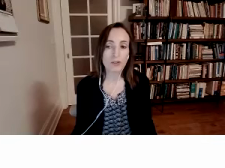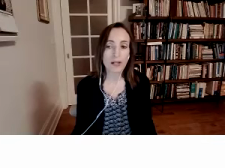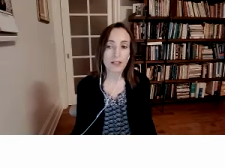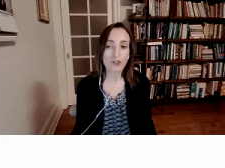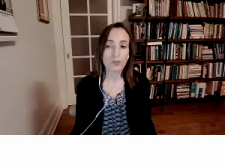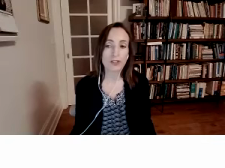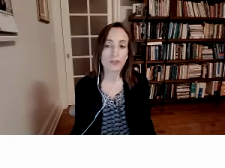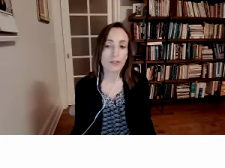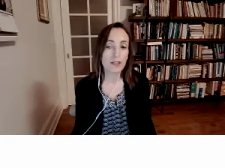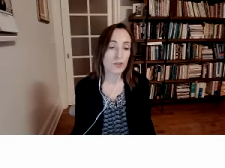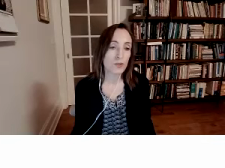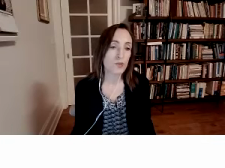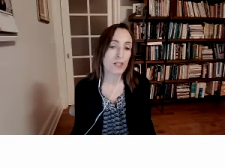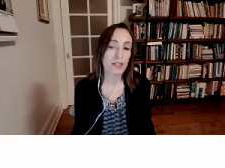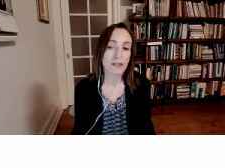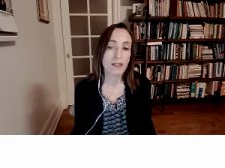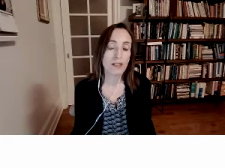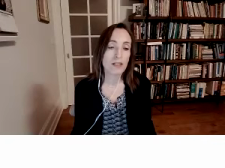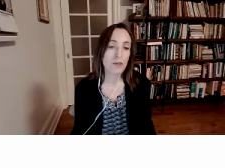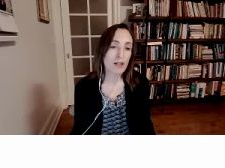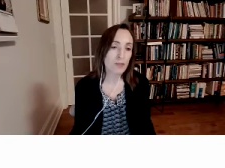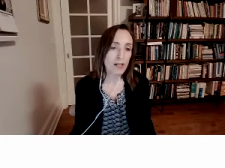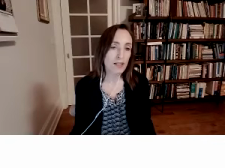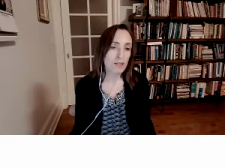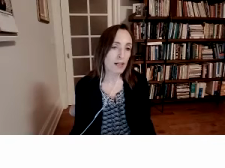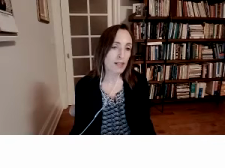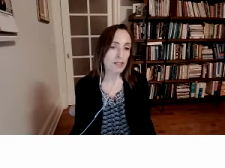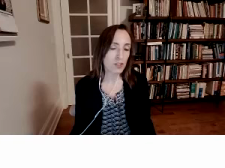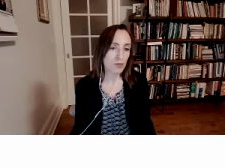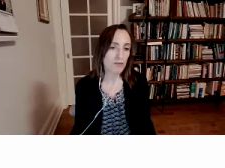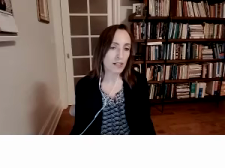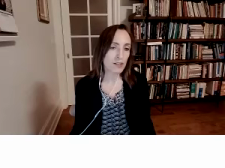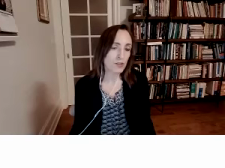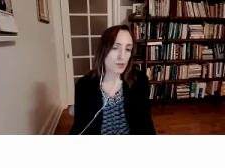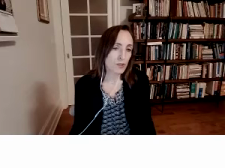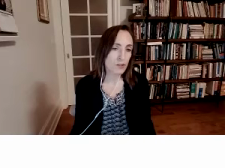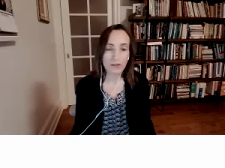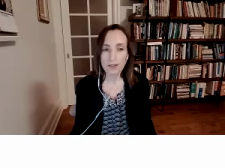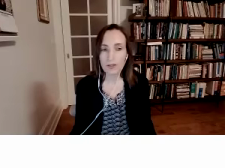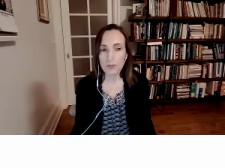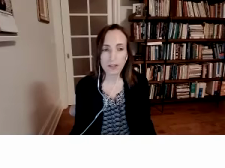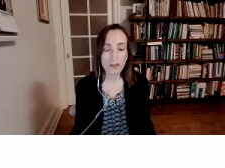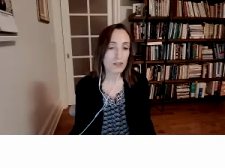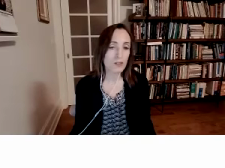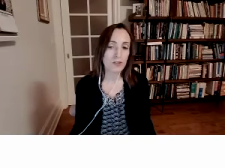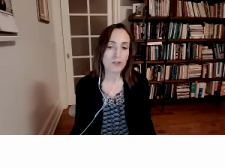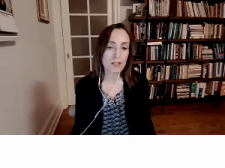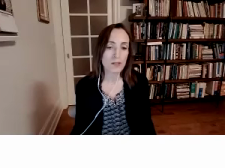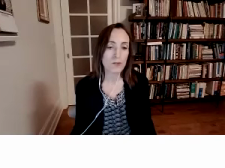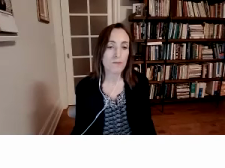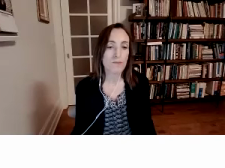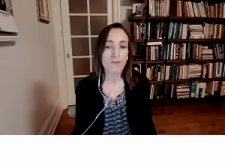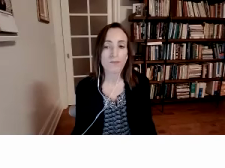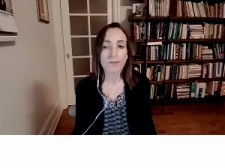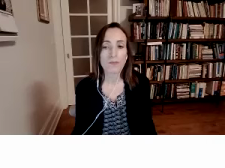between prosodic expressions and discourse meaning, possibly guided by contextual factors or speaker